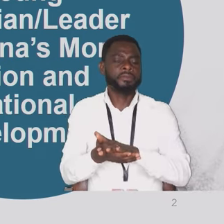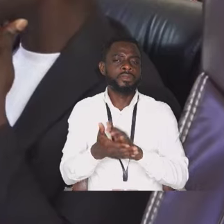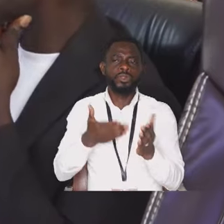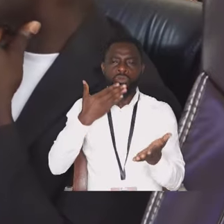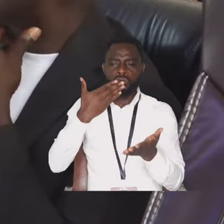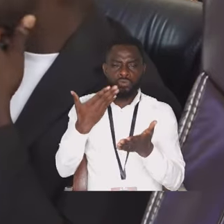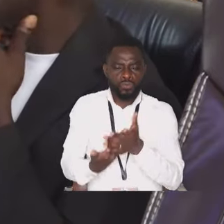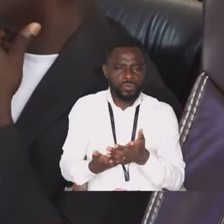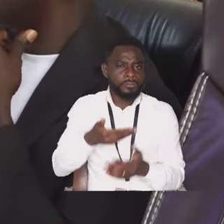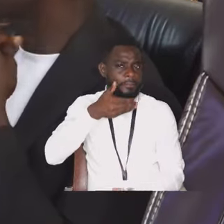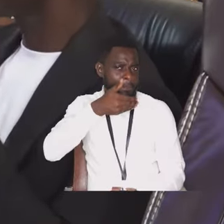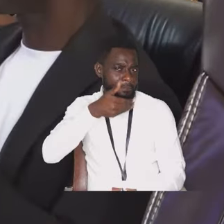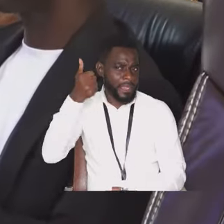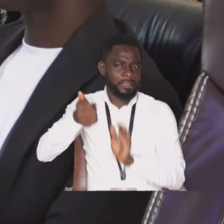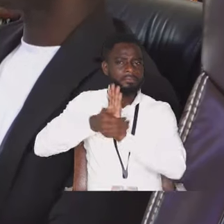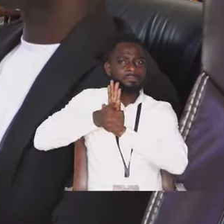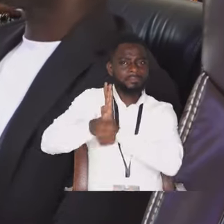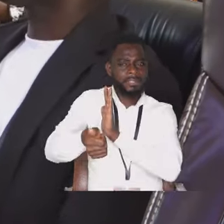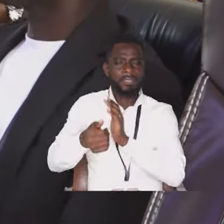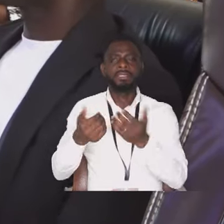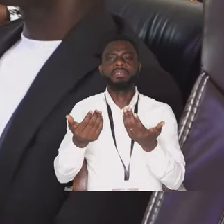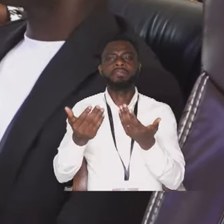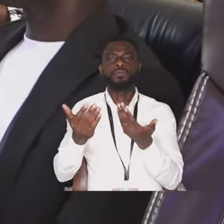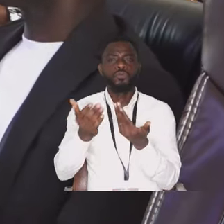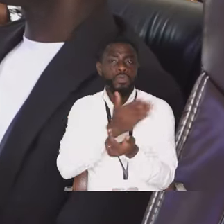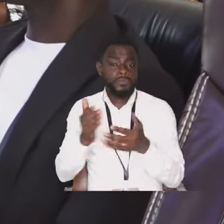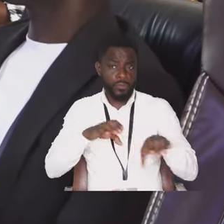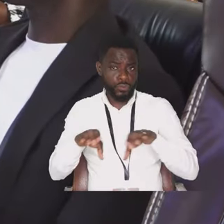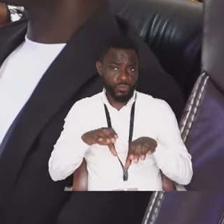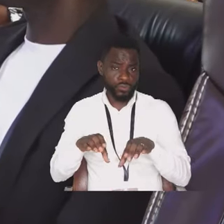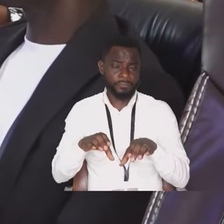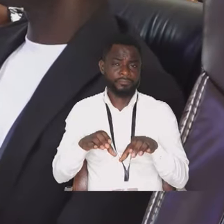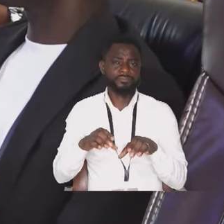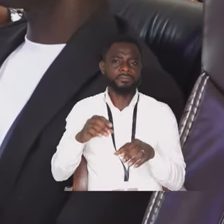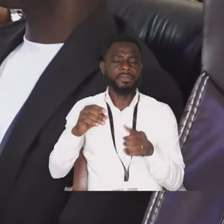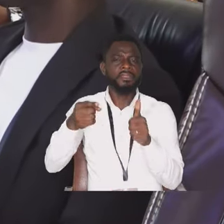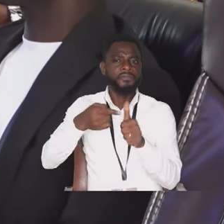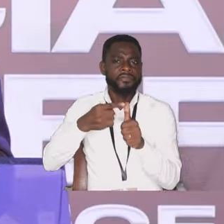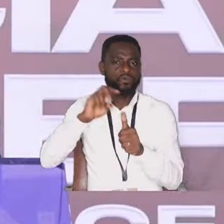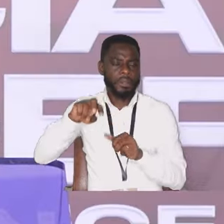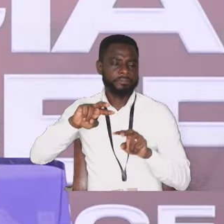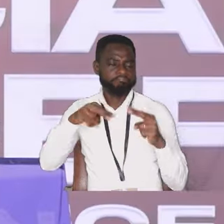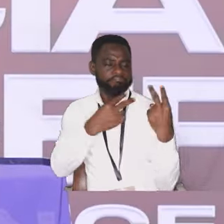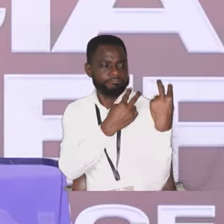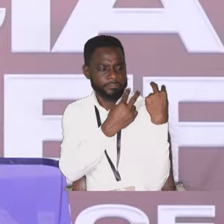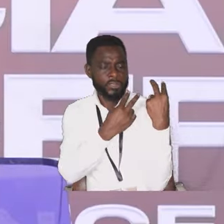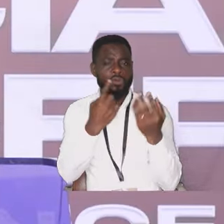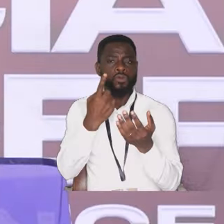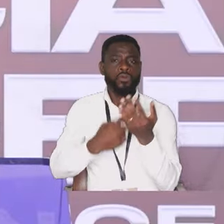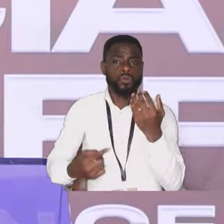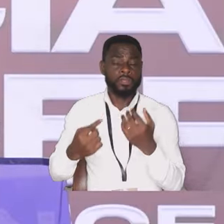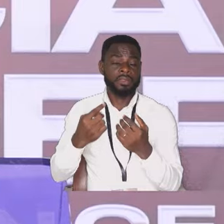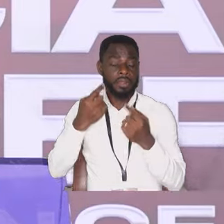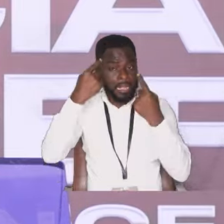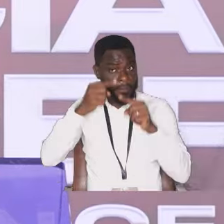and experts in our various performances, we need to look back what happened tomorrow. We are a